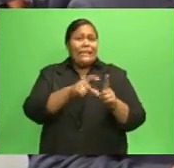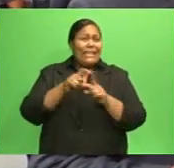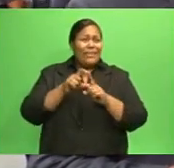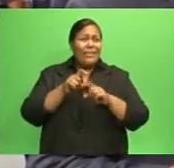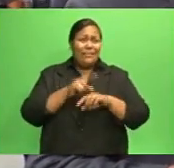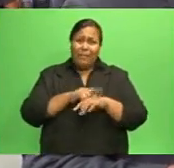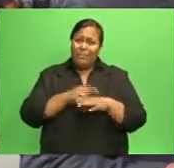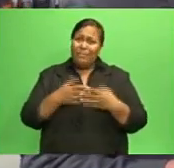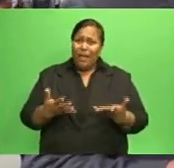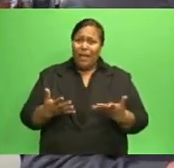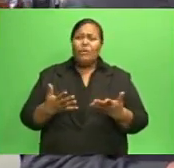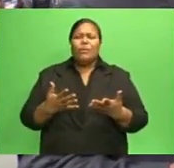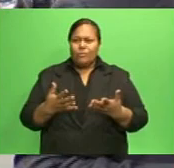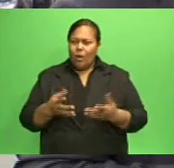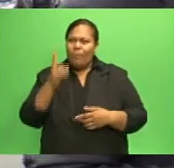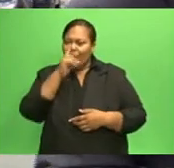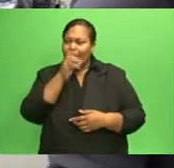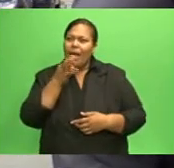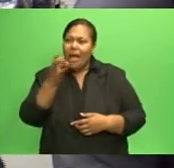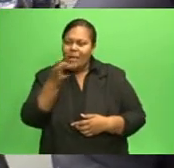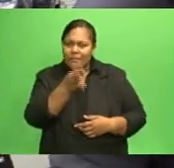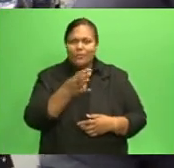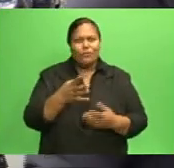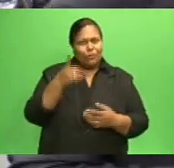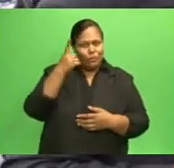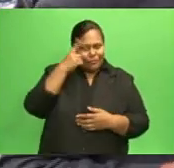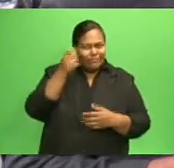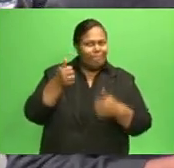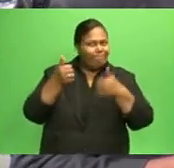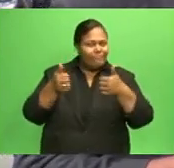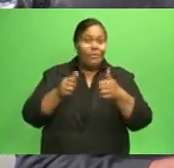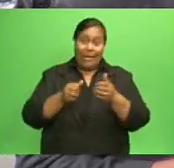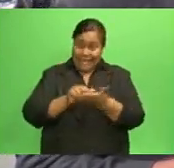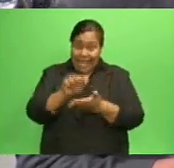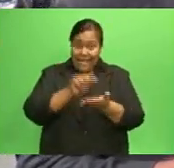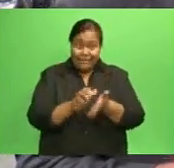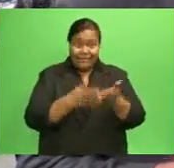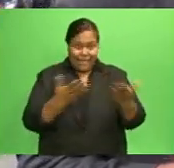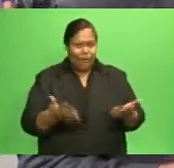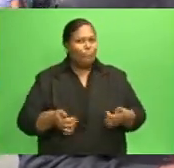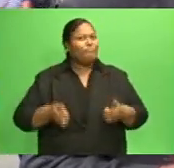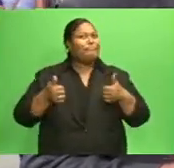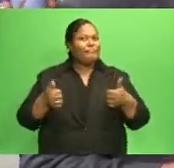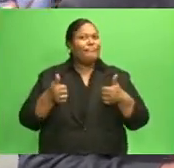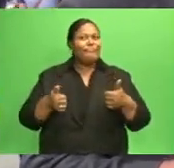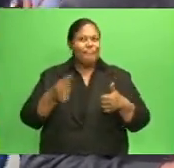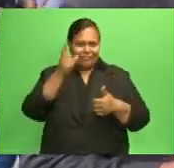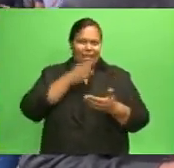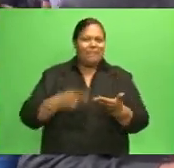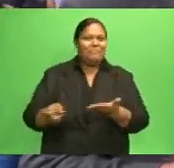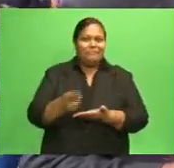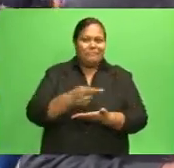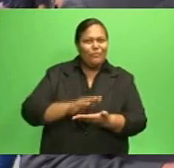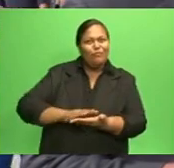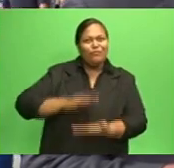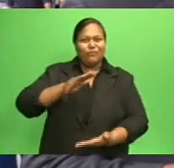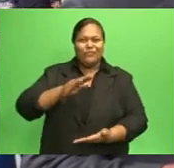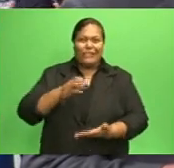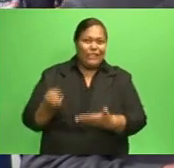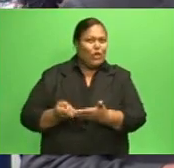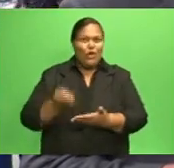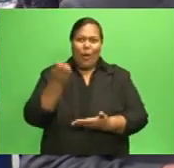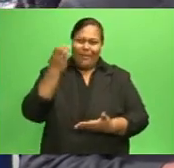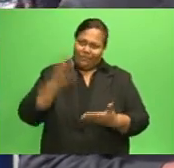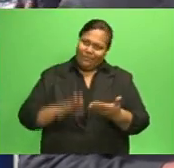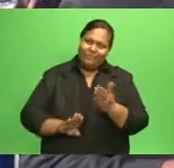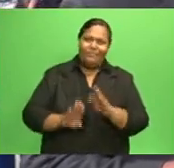be innovative, and sales such as these may prove to be the key in maintaining revenue and keeping the economic machinery